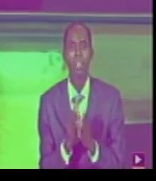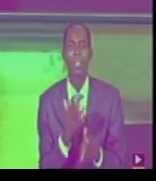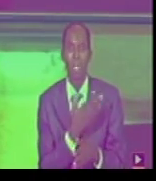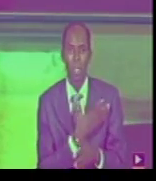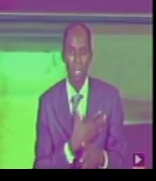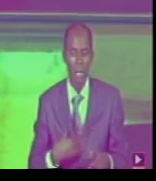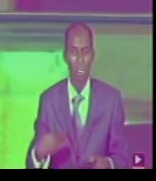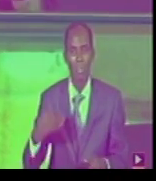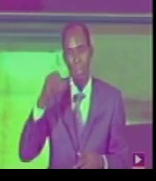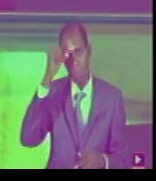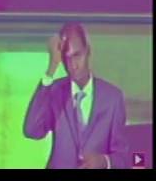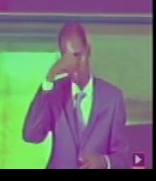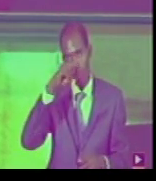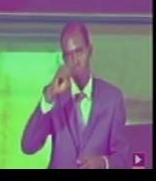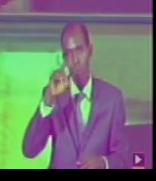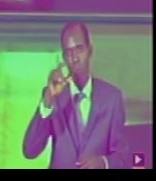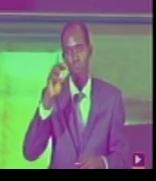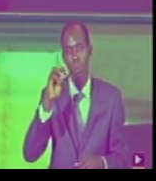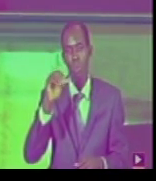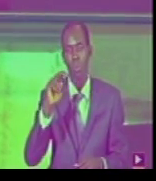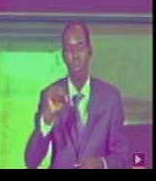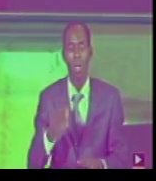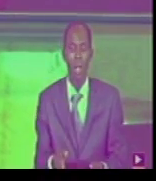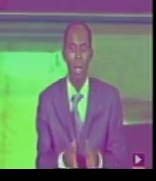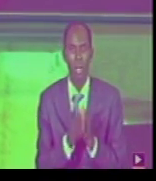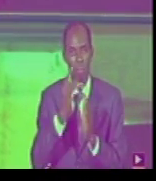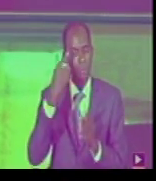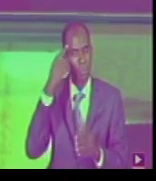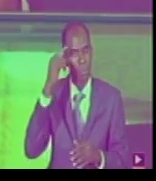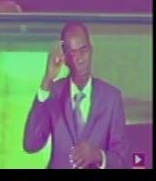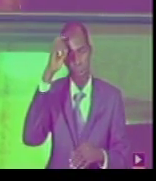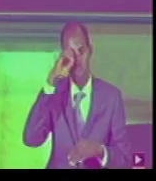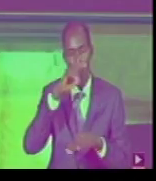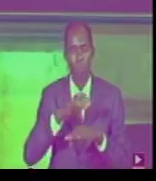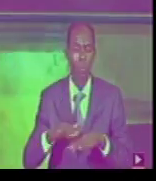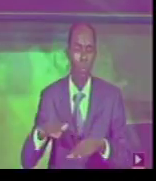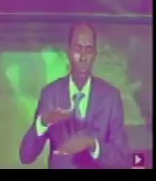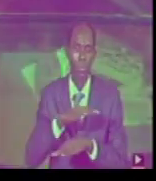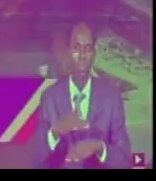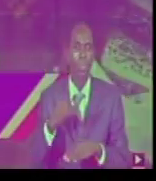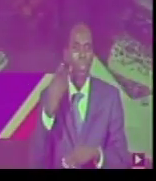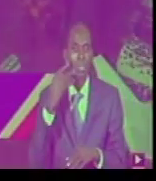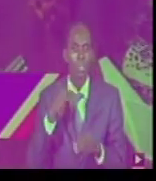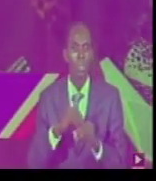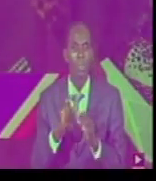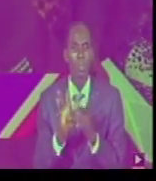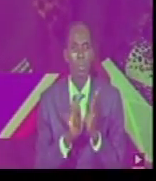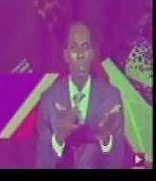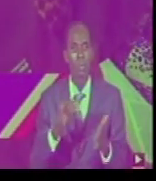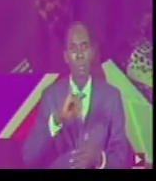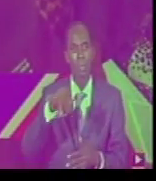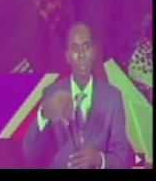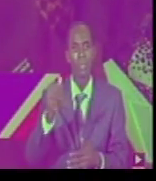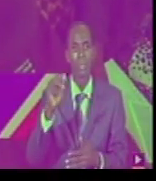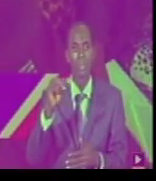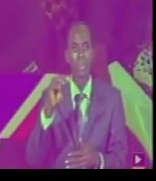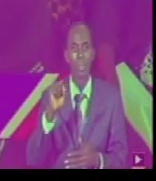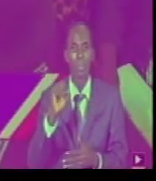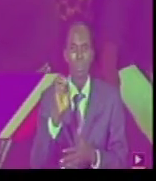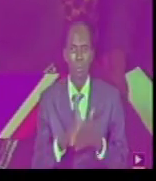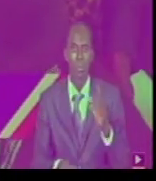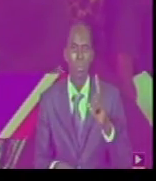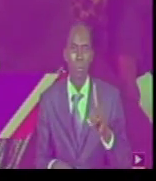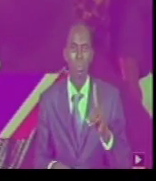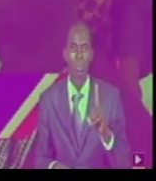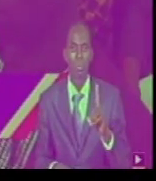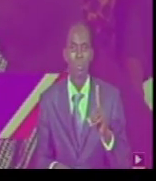for wisdom. Come to James chapter 1. James chapter 1. I'm